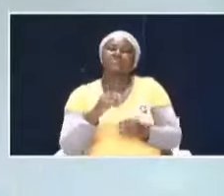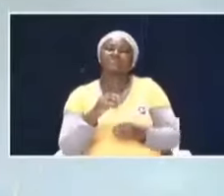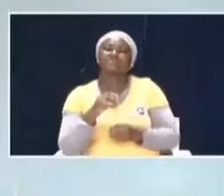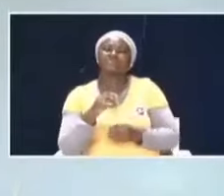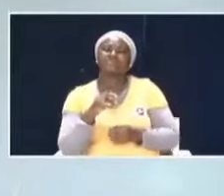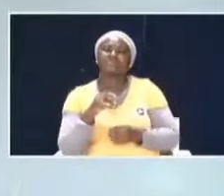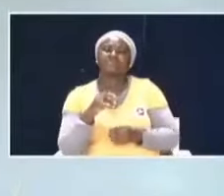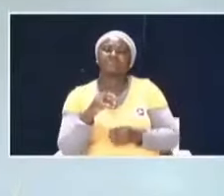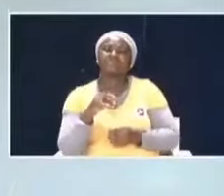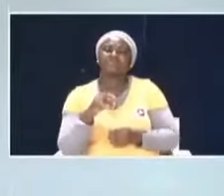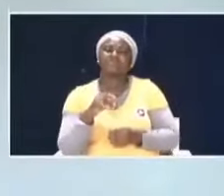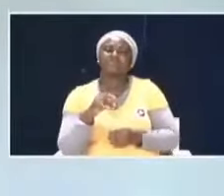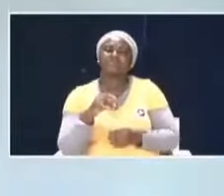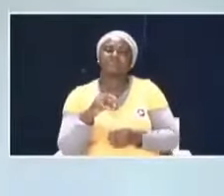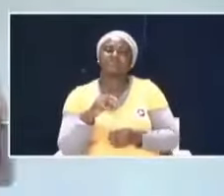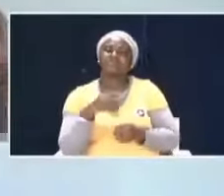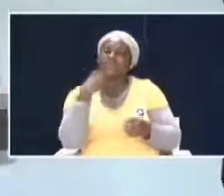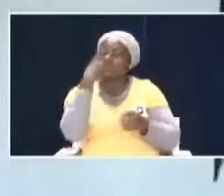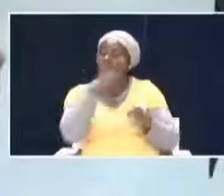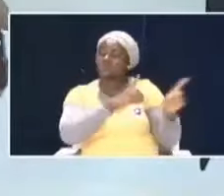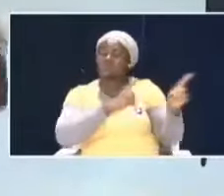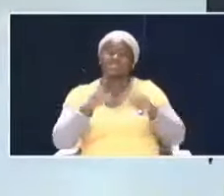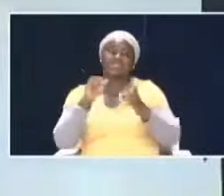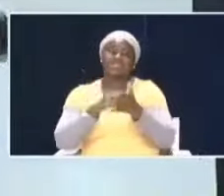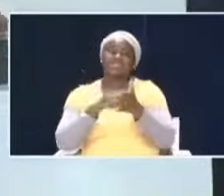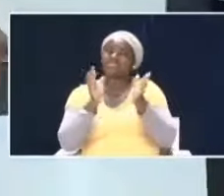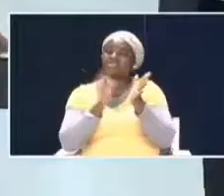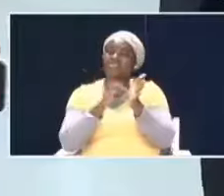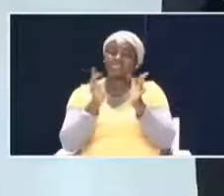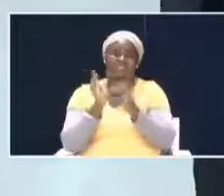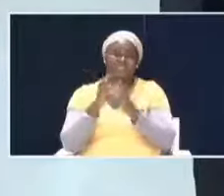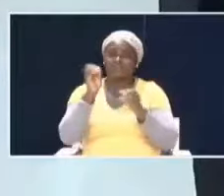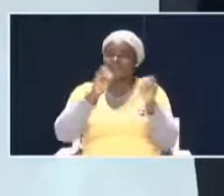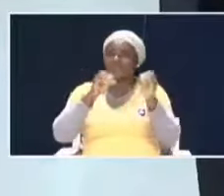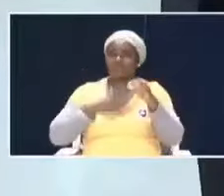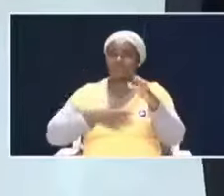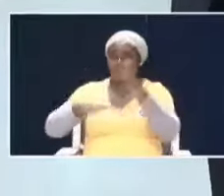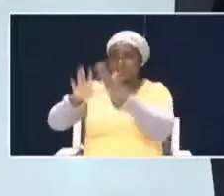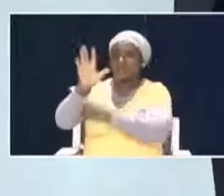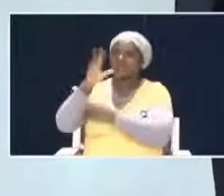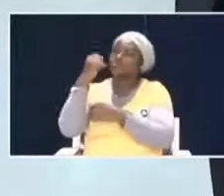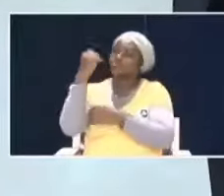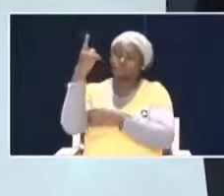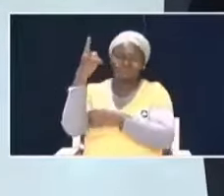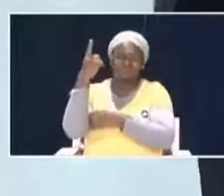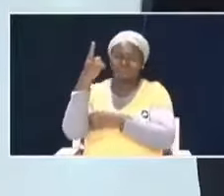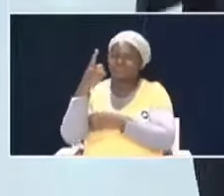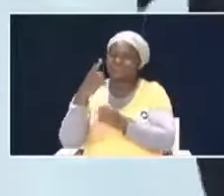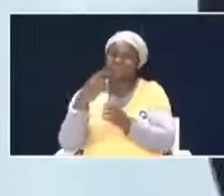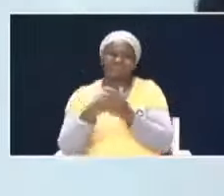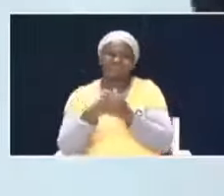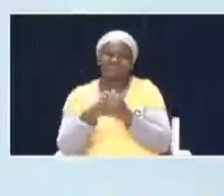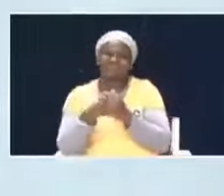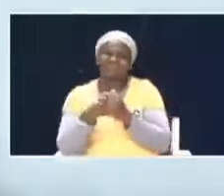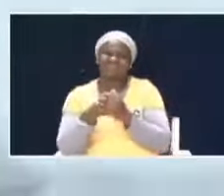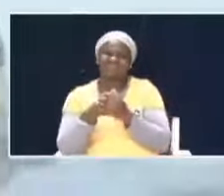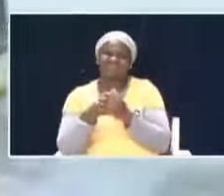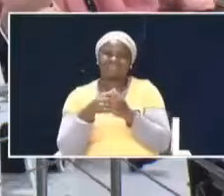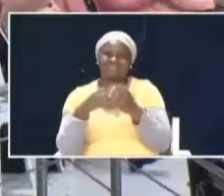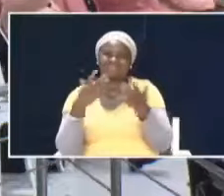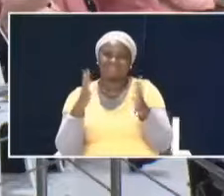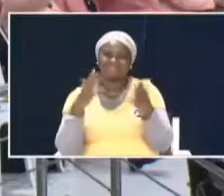baby successfully. Who did it? Jesus! Oh my God! Wow! Wow!